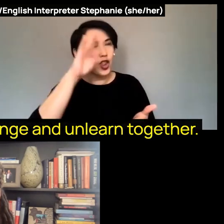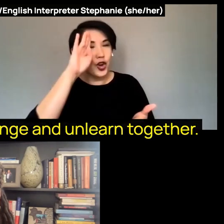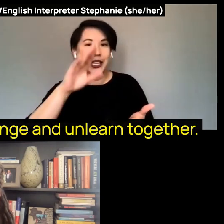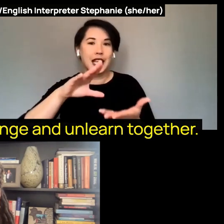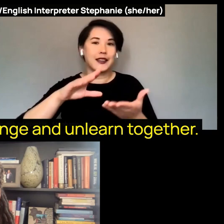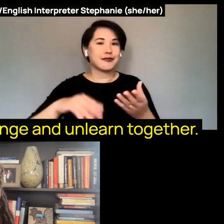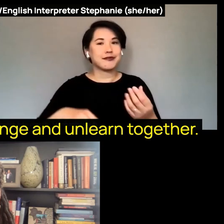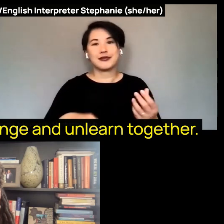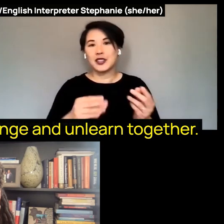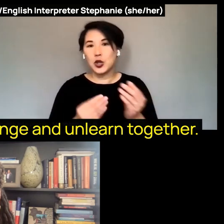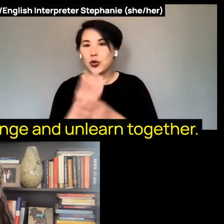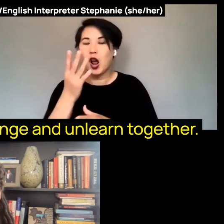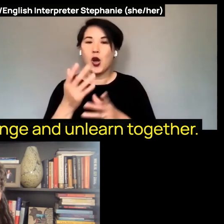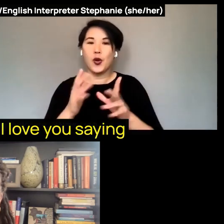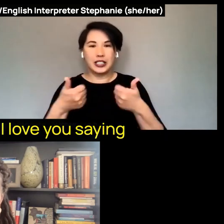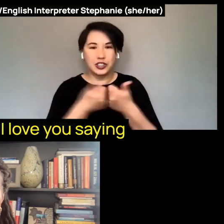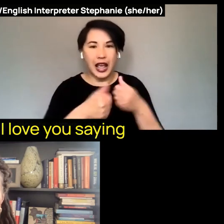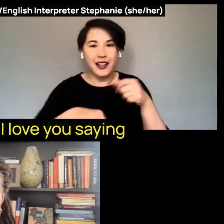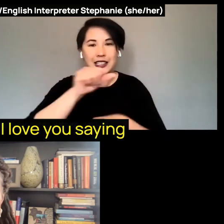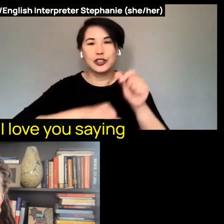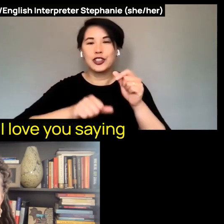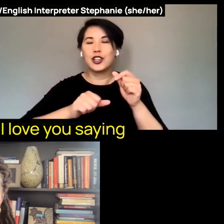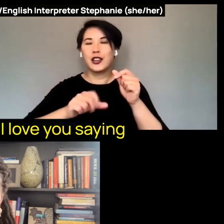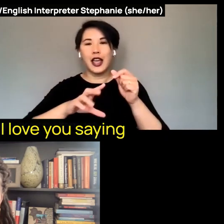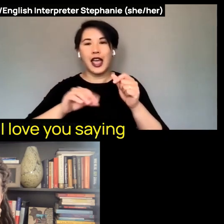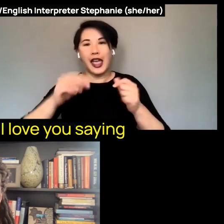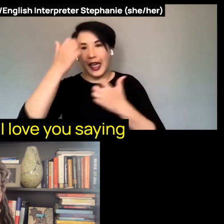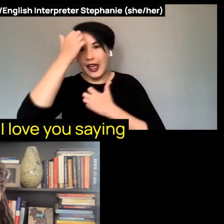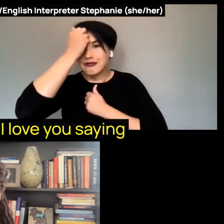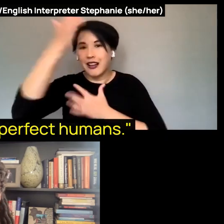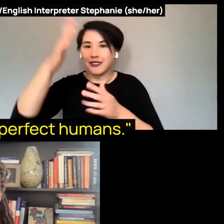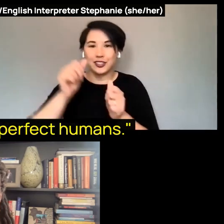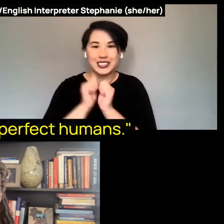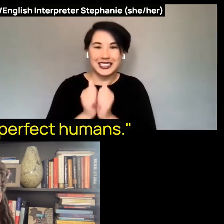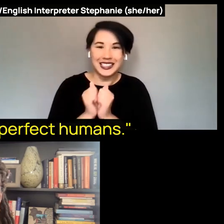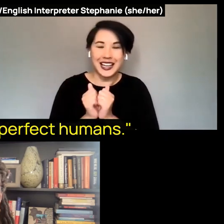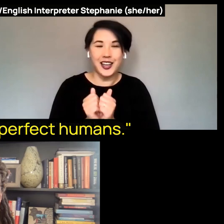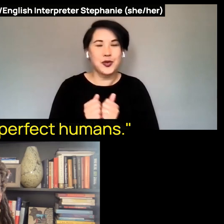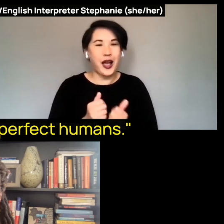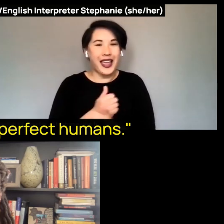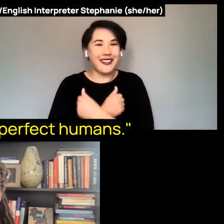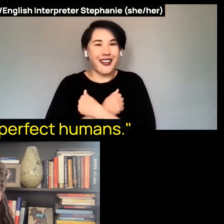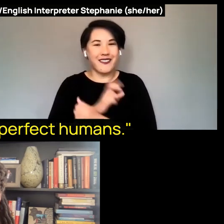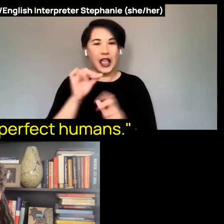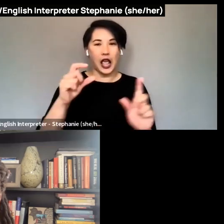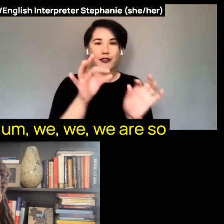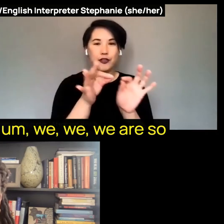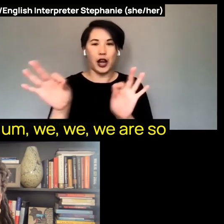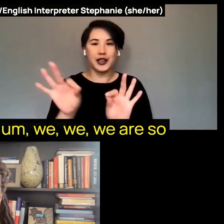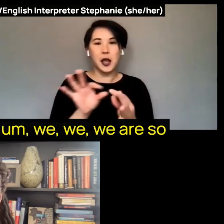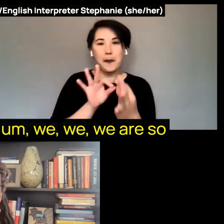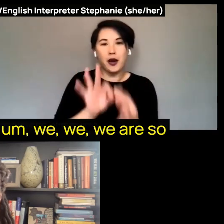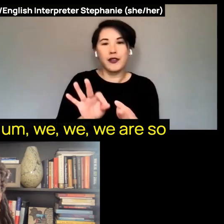challenge and unlearn together. And so I love you saying like perfectly imperfect humans.